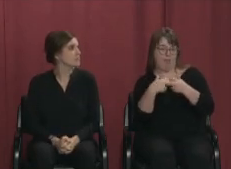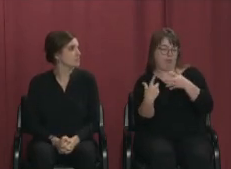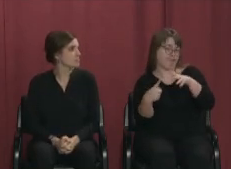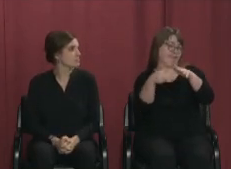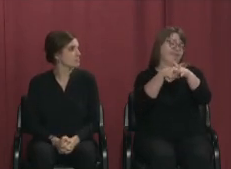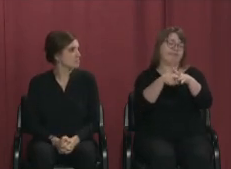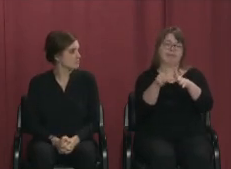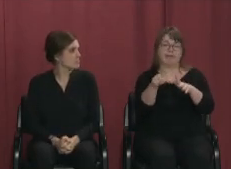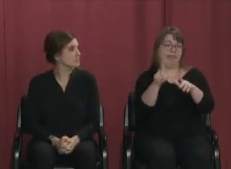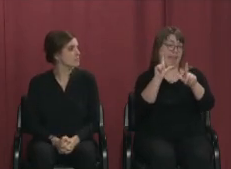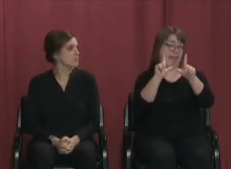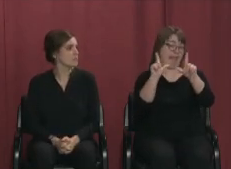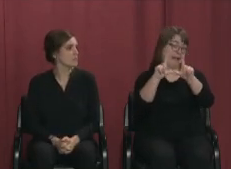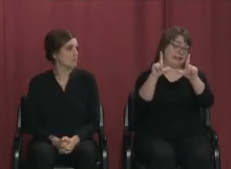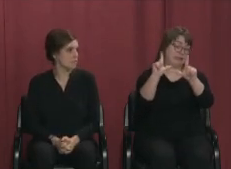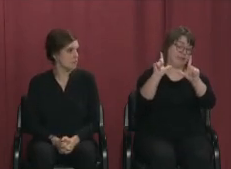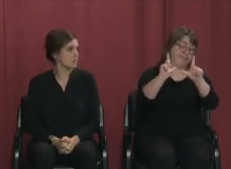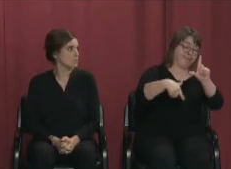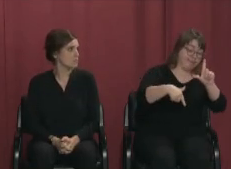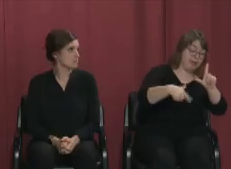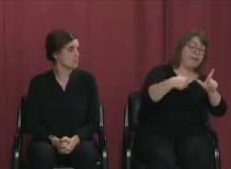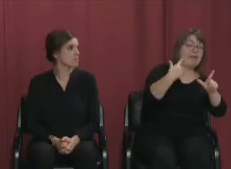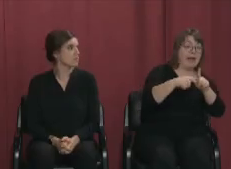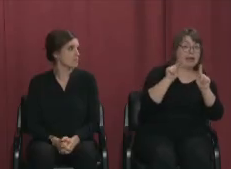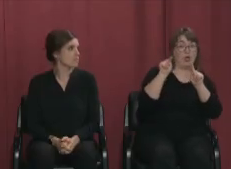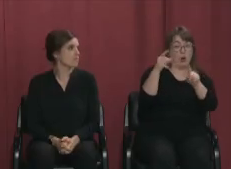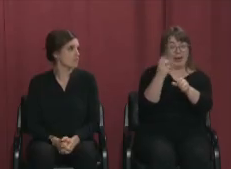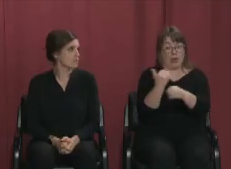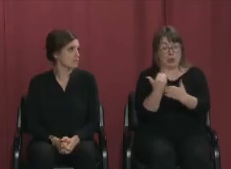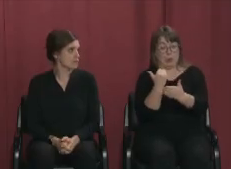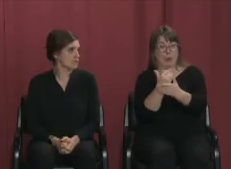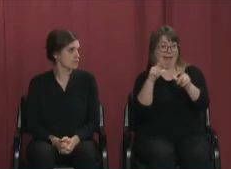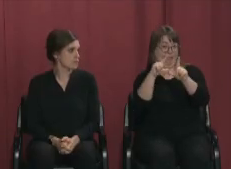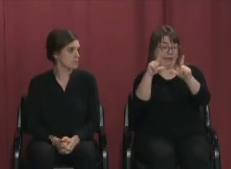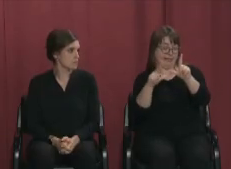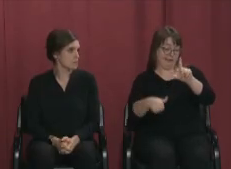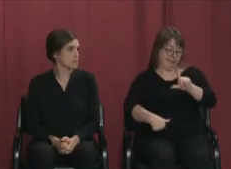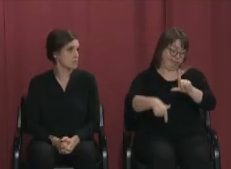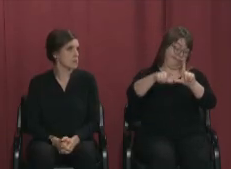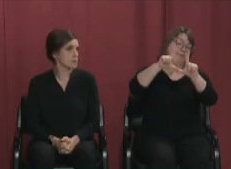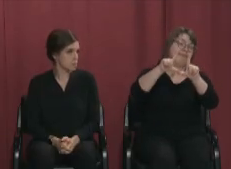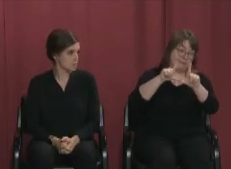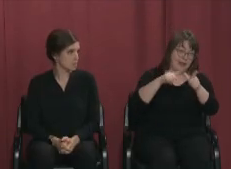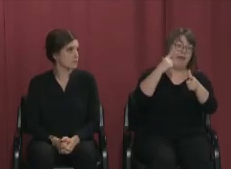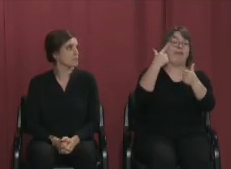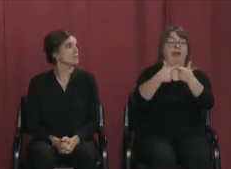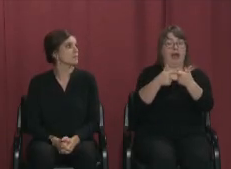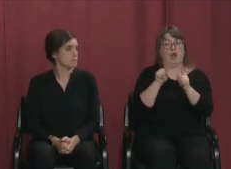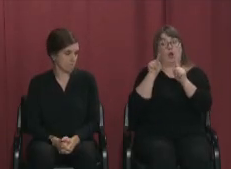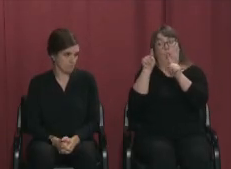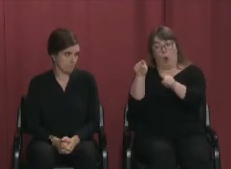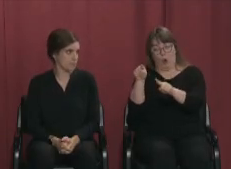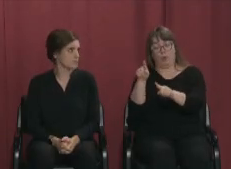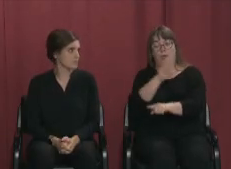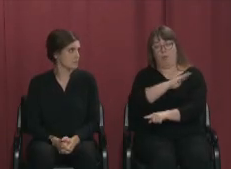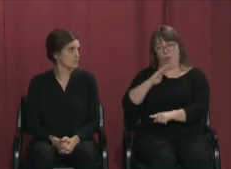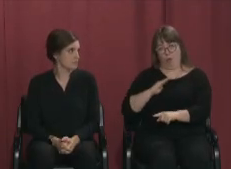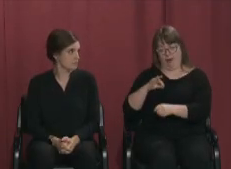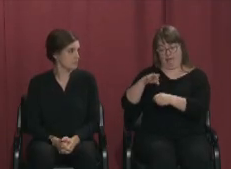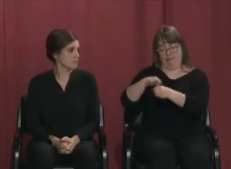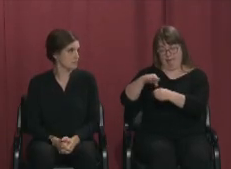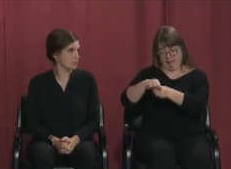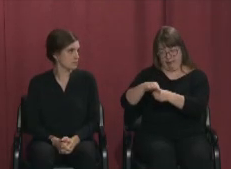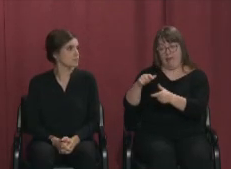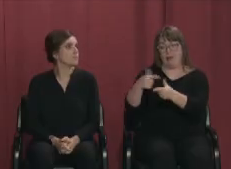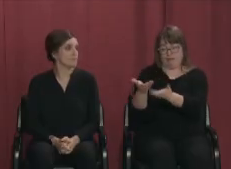bring the valid license to the Board of Elections. Absolutely. To demonstrate that I really am the person I say I am and I am legitimate to